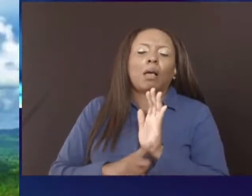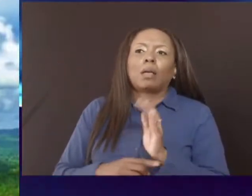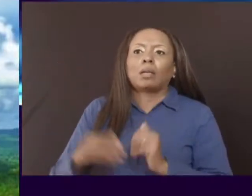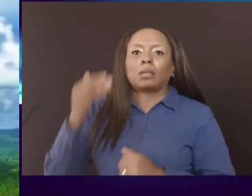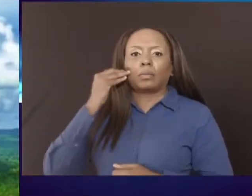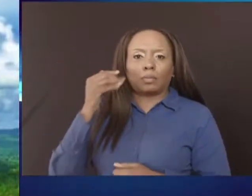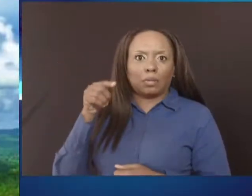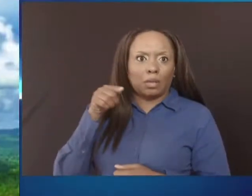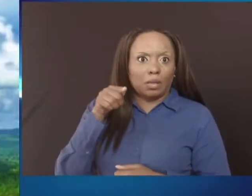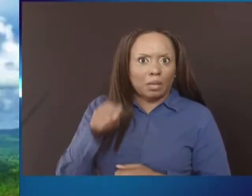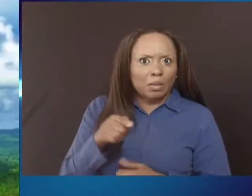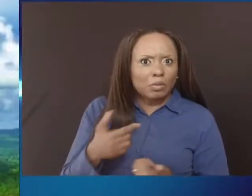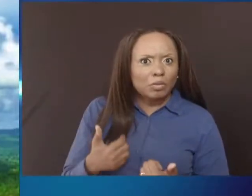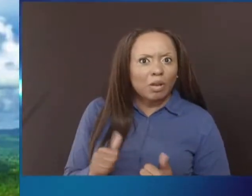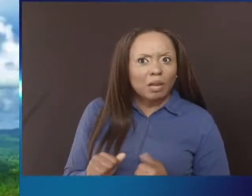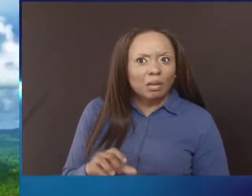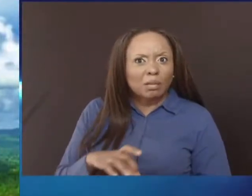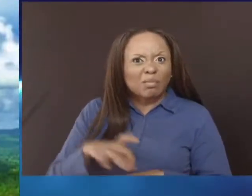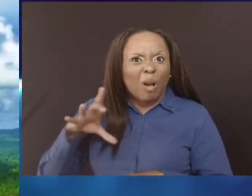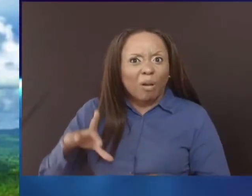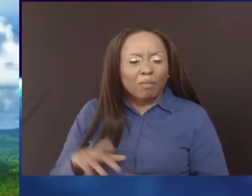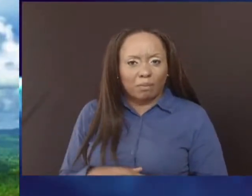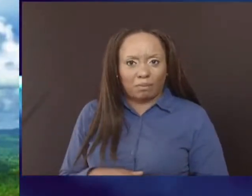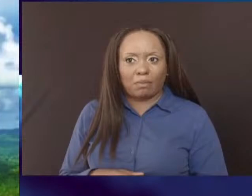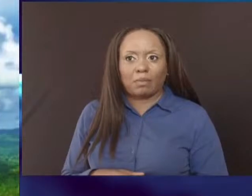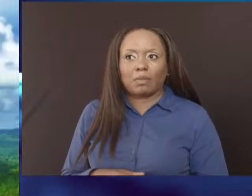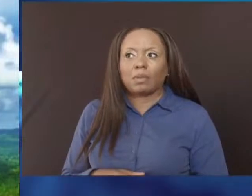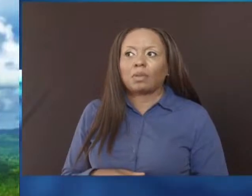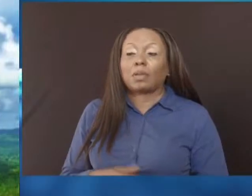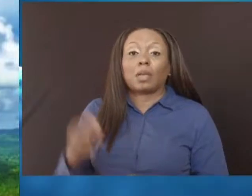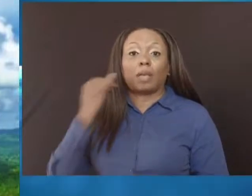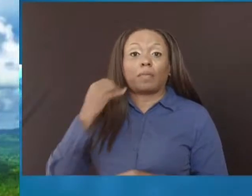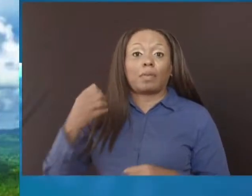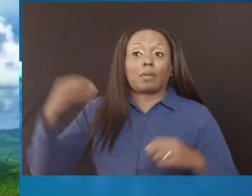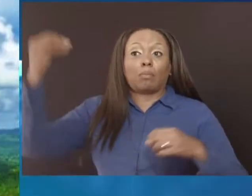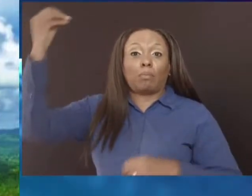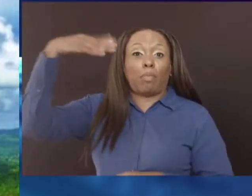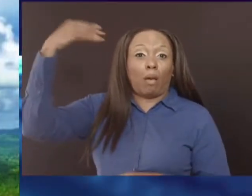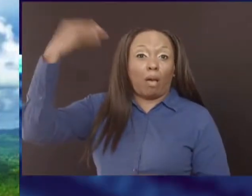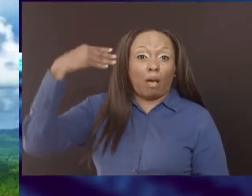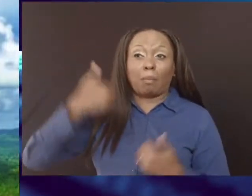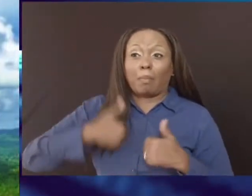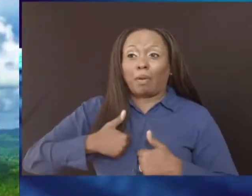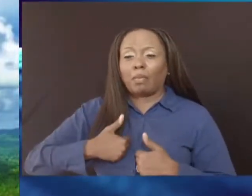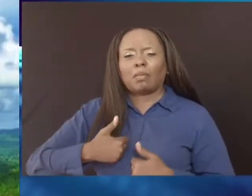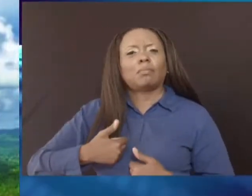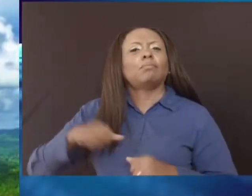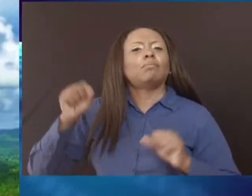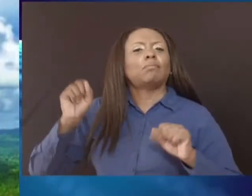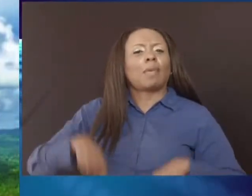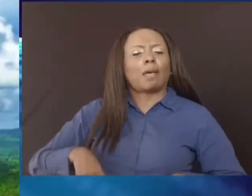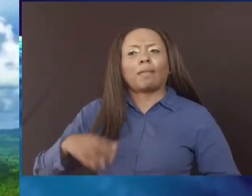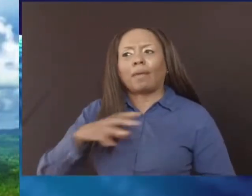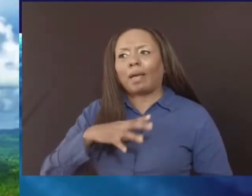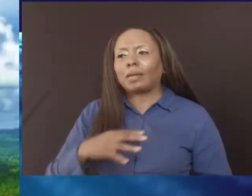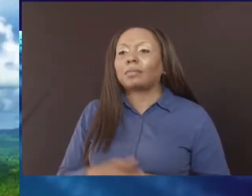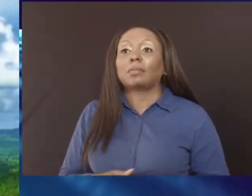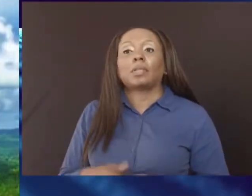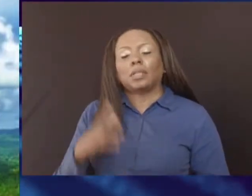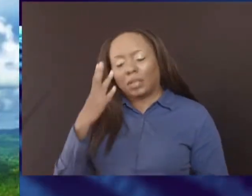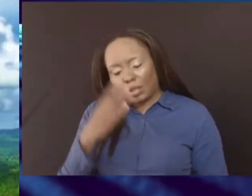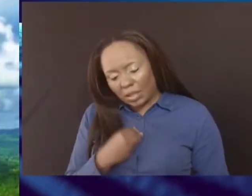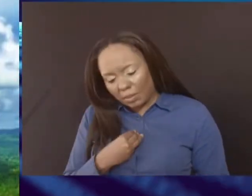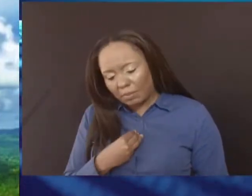you are tampering with the bracelet. You can shower with the bracelet, you can sleep with the bracelet. The bracelet is charged every